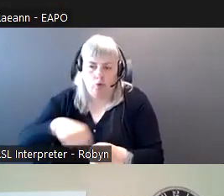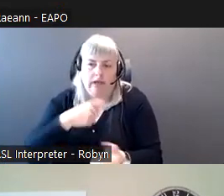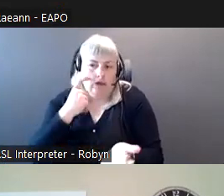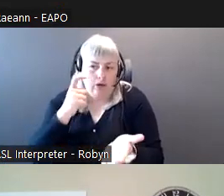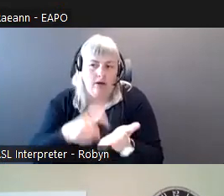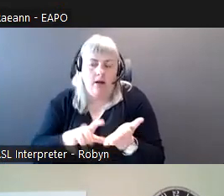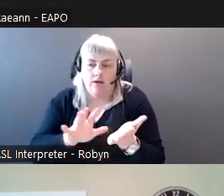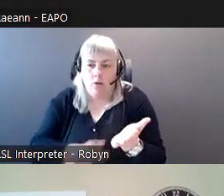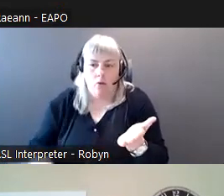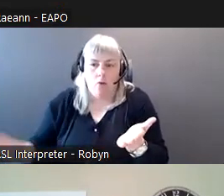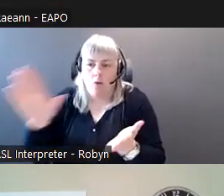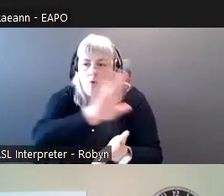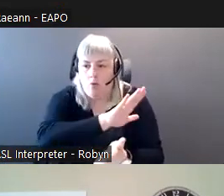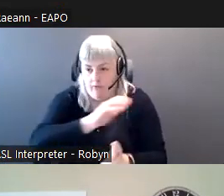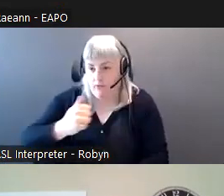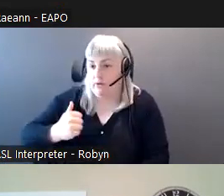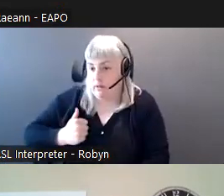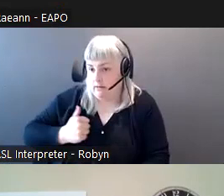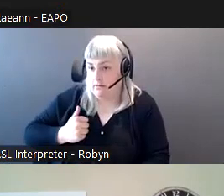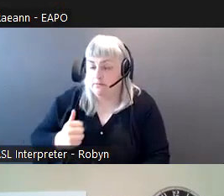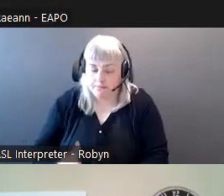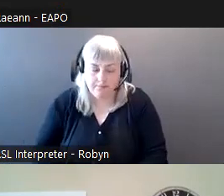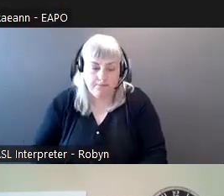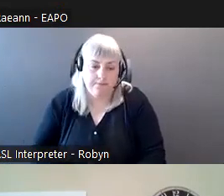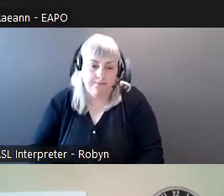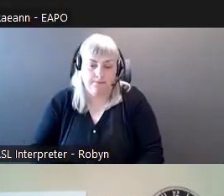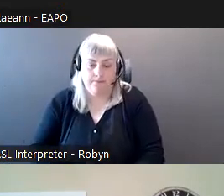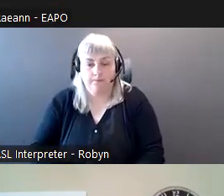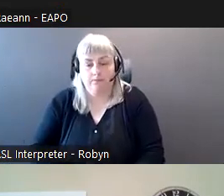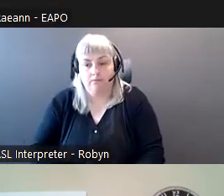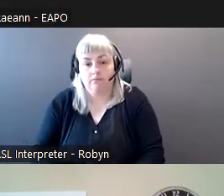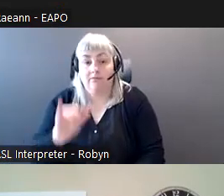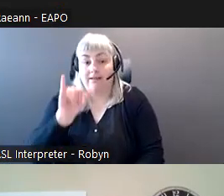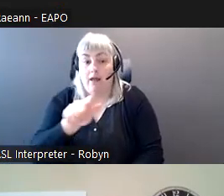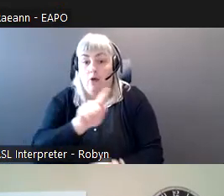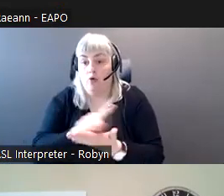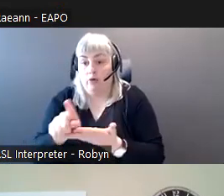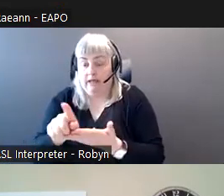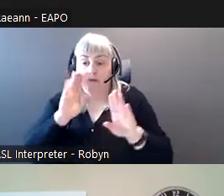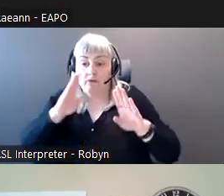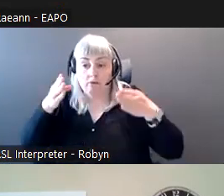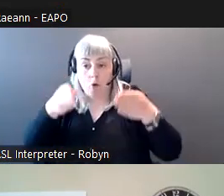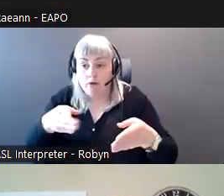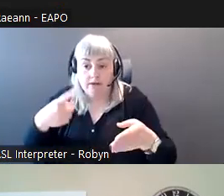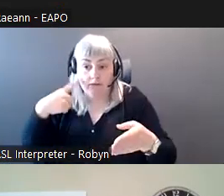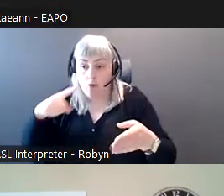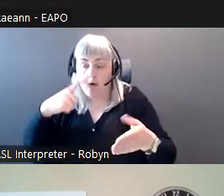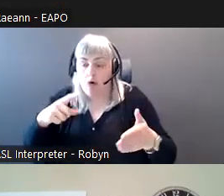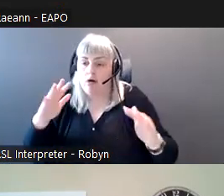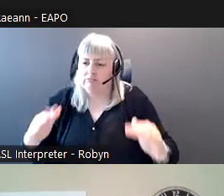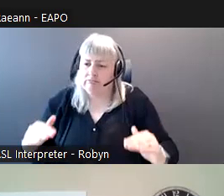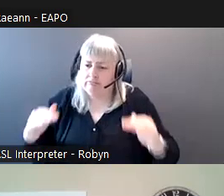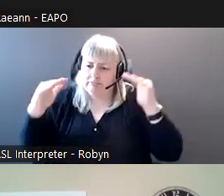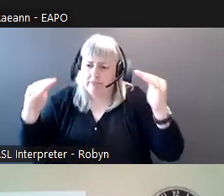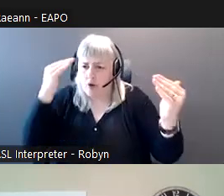across Canada. And really the focus yearly is to raise awareness about issues